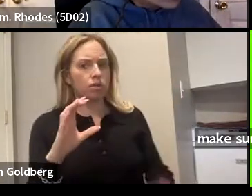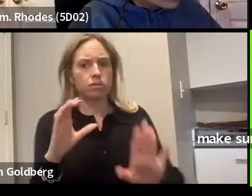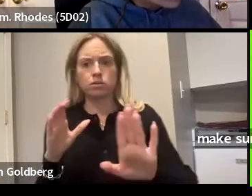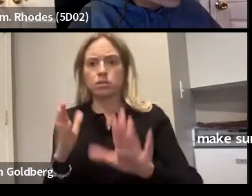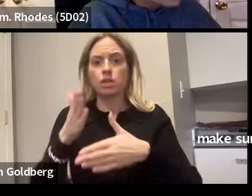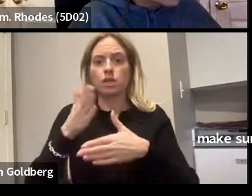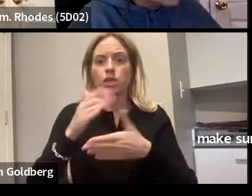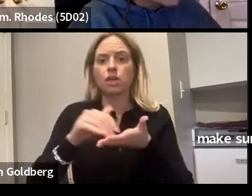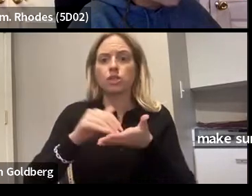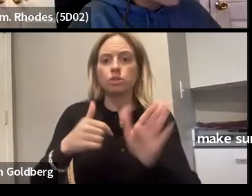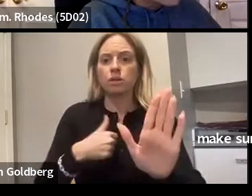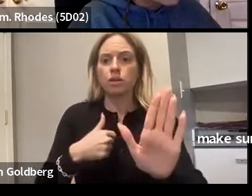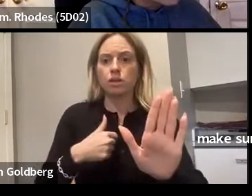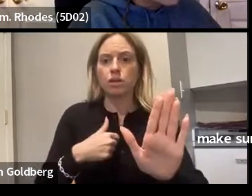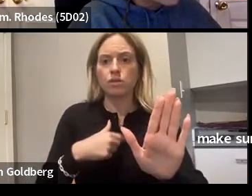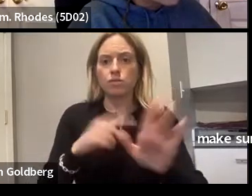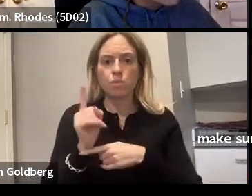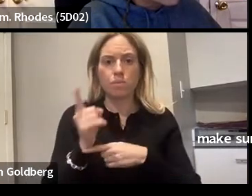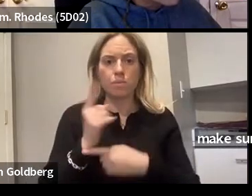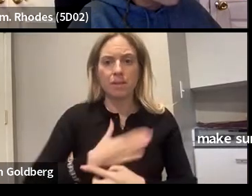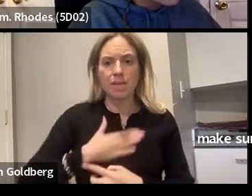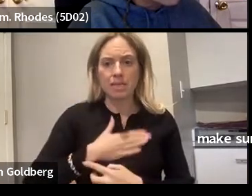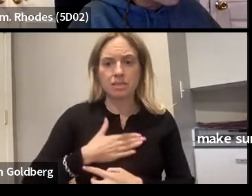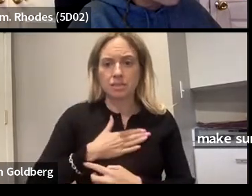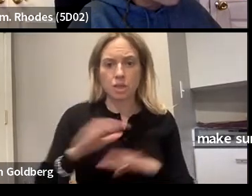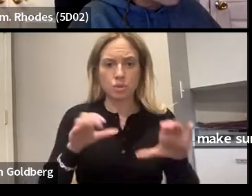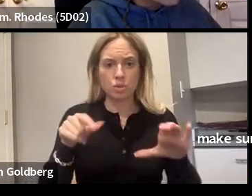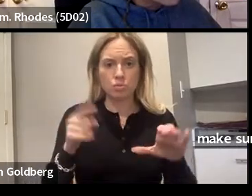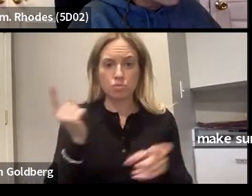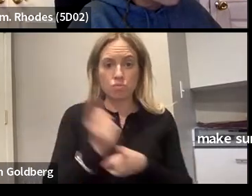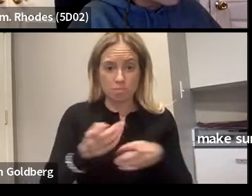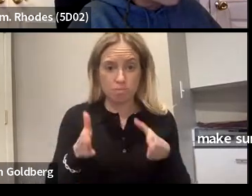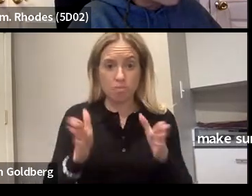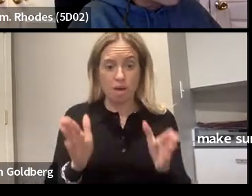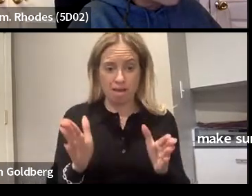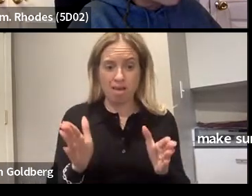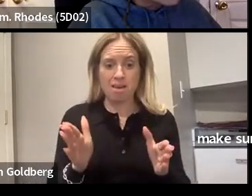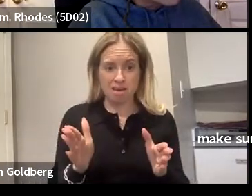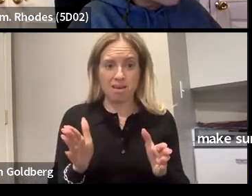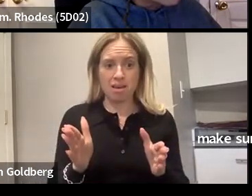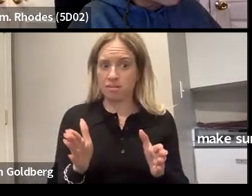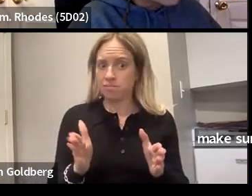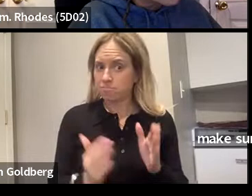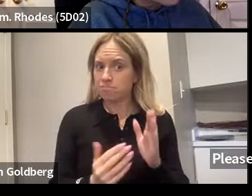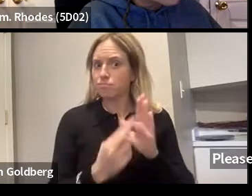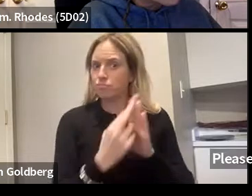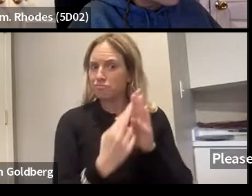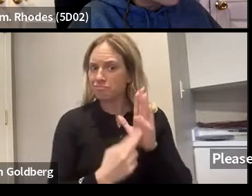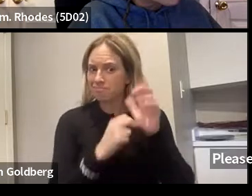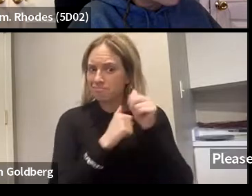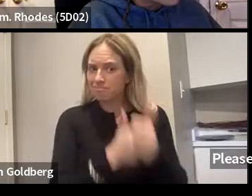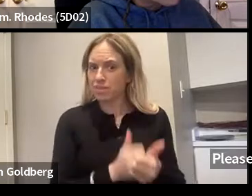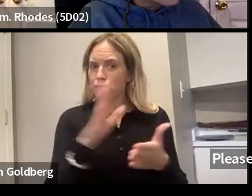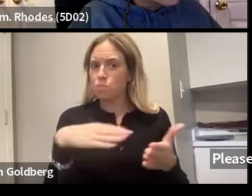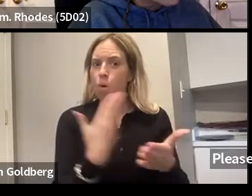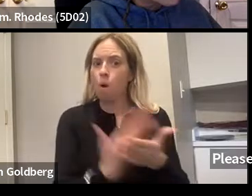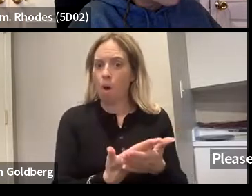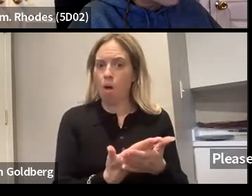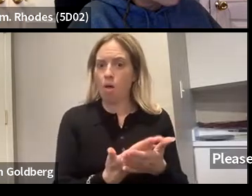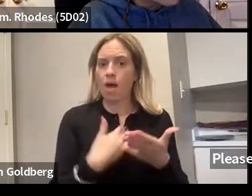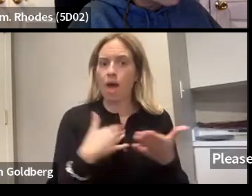Commissioner, excuse me for 1 second, please. Let's do this the right way so that we just make sure that, everybody has the opportunity to